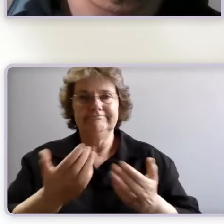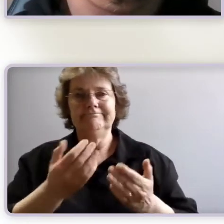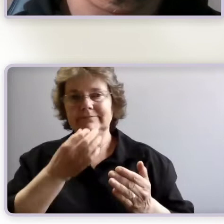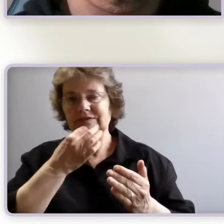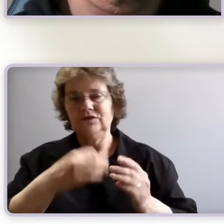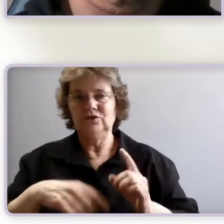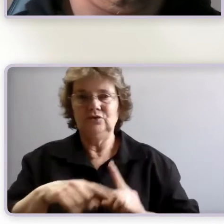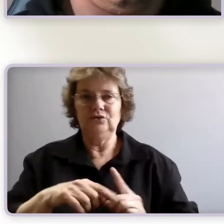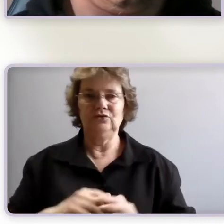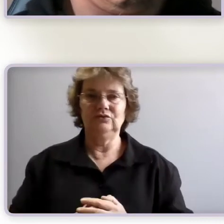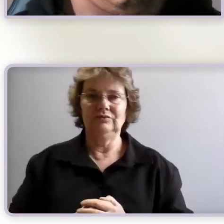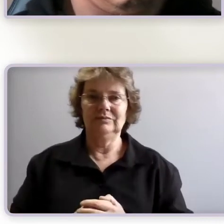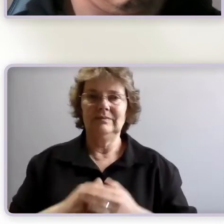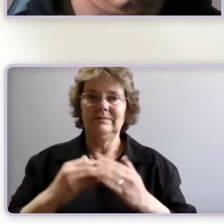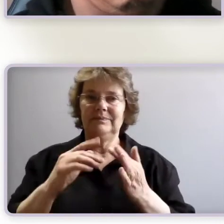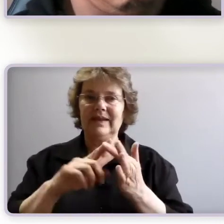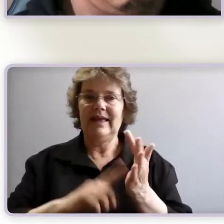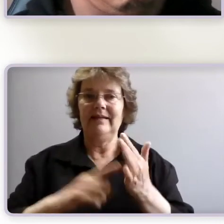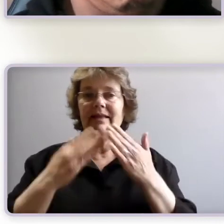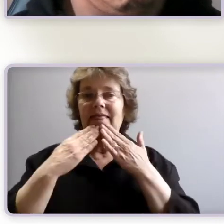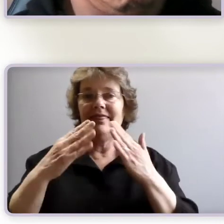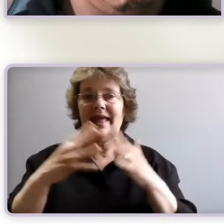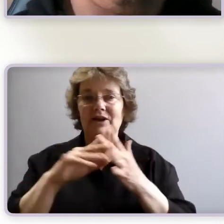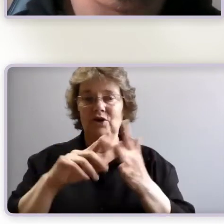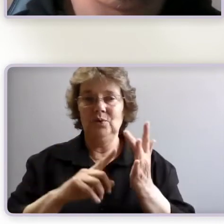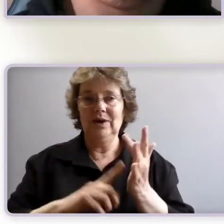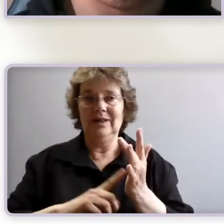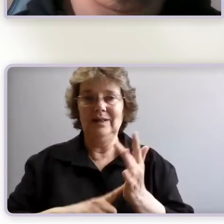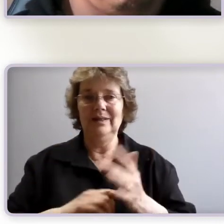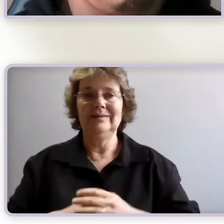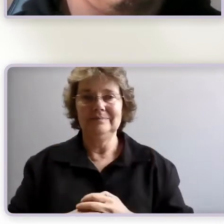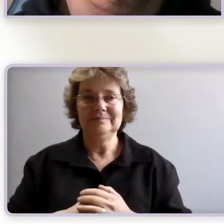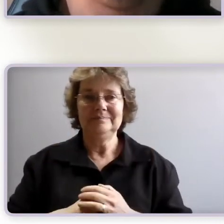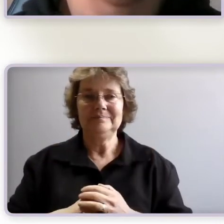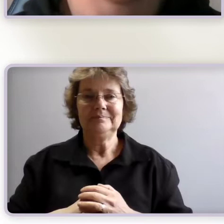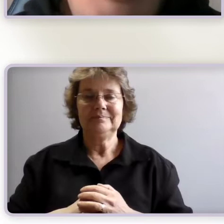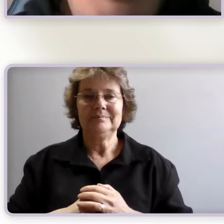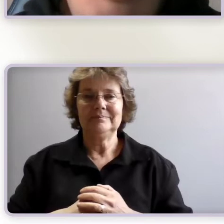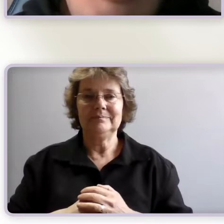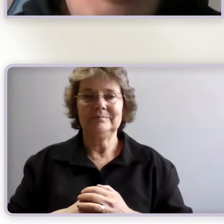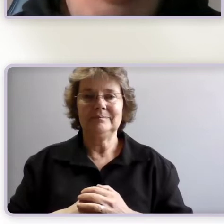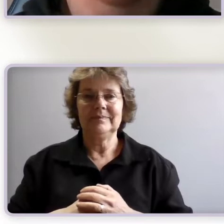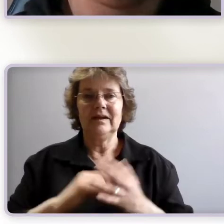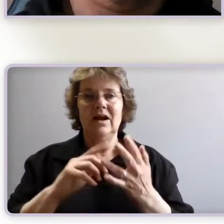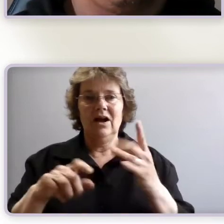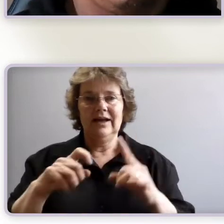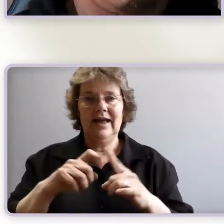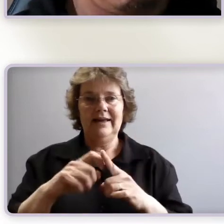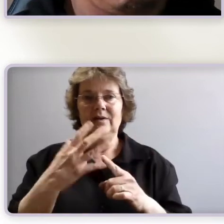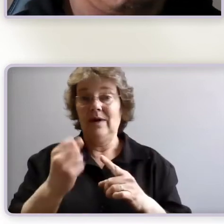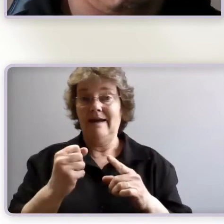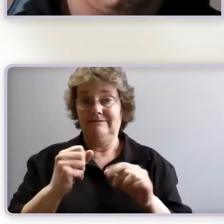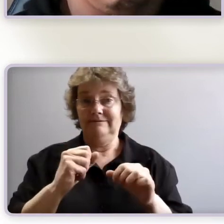Thanks heaps, Will. That was a good couple of dollars worth, I reckon. Thank you. Okay, we've got some excellent questions coming